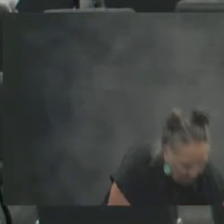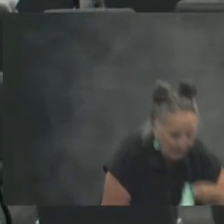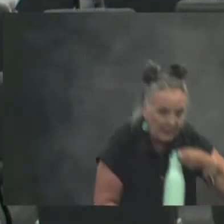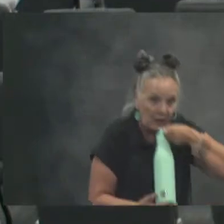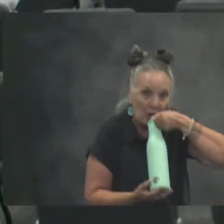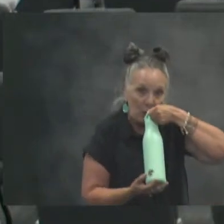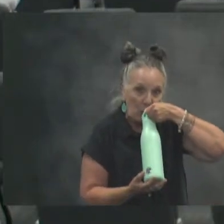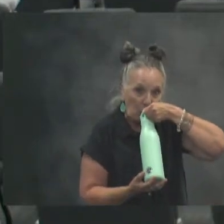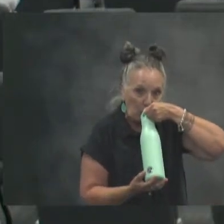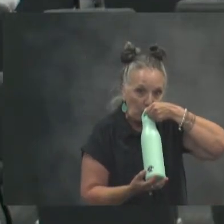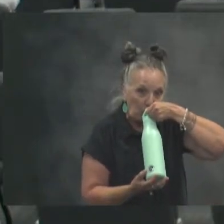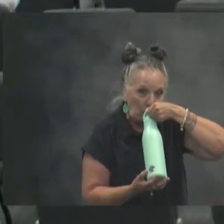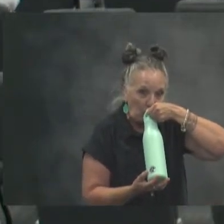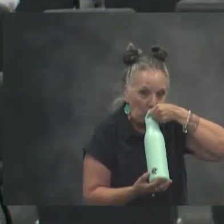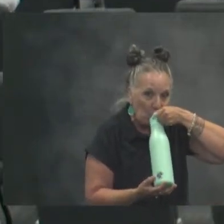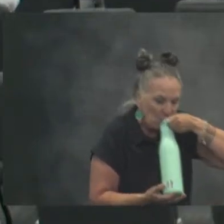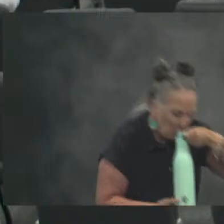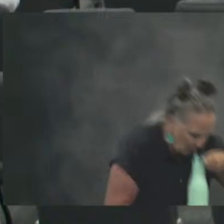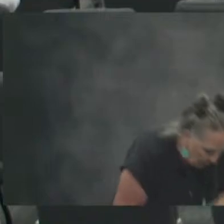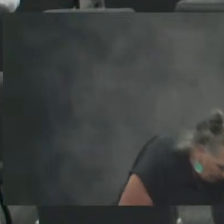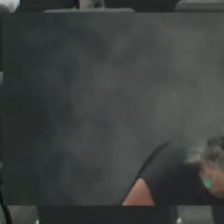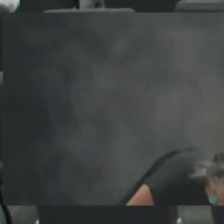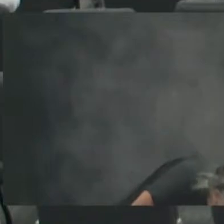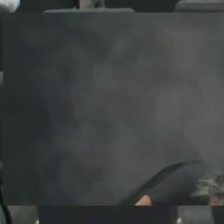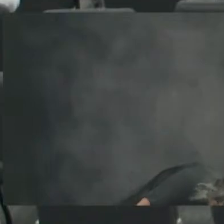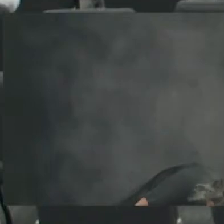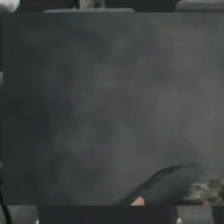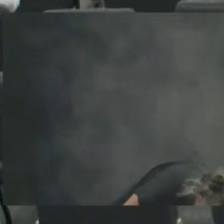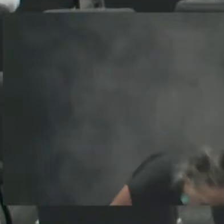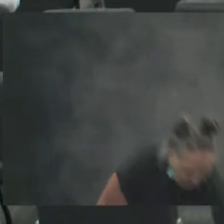Praise the Lord. How y'all doing? My Good name evening. is Ray Stobbs.